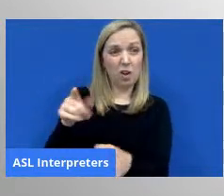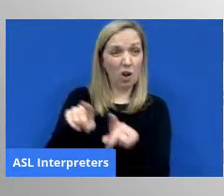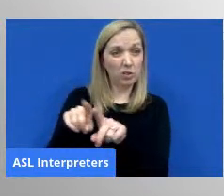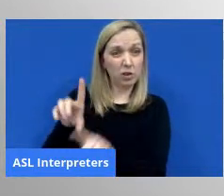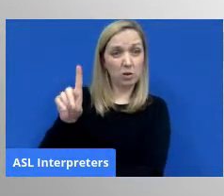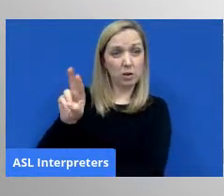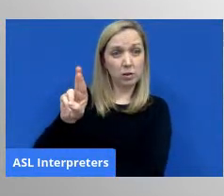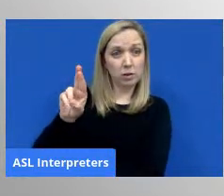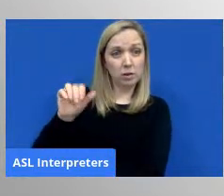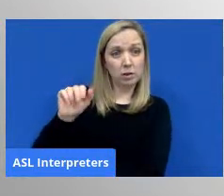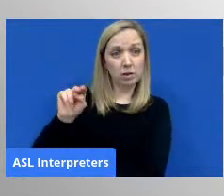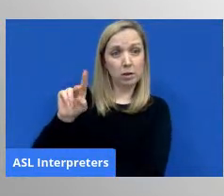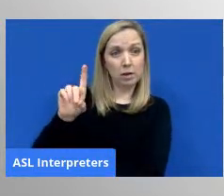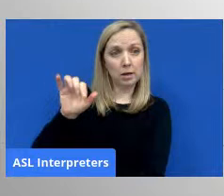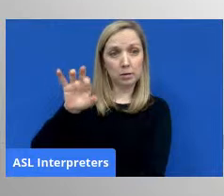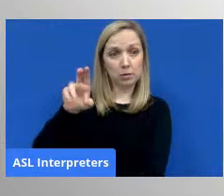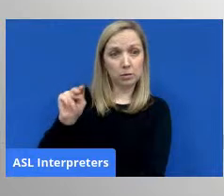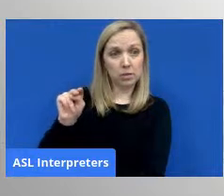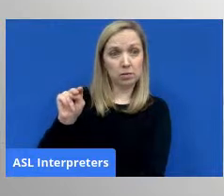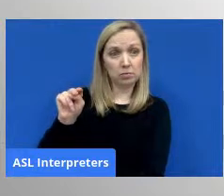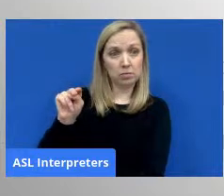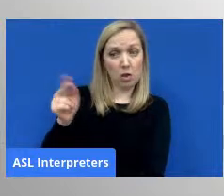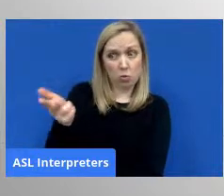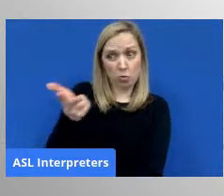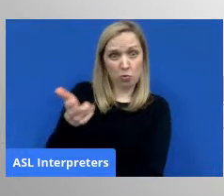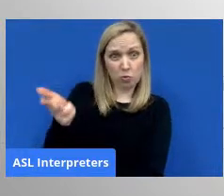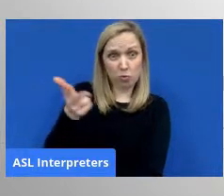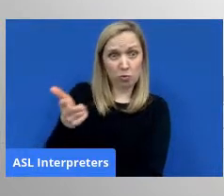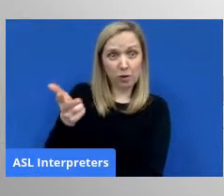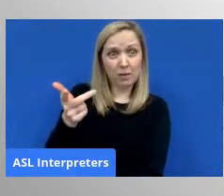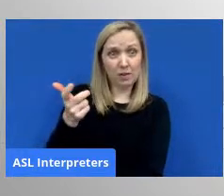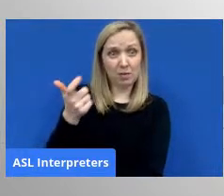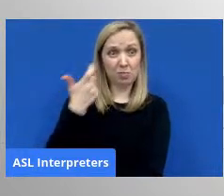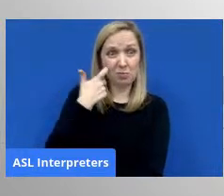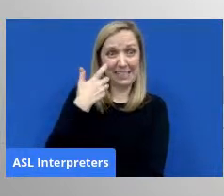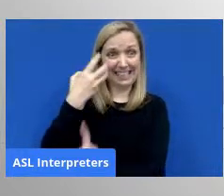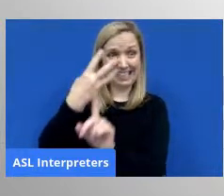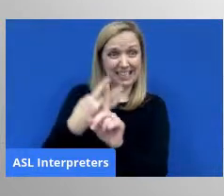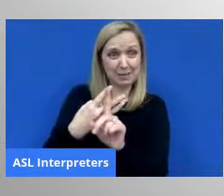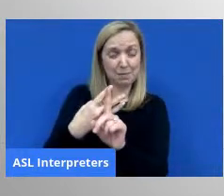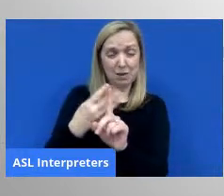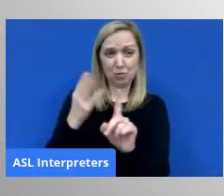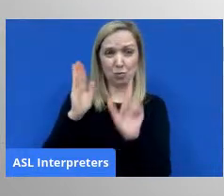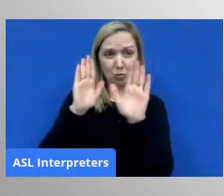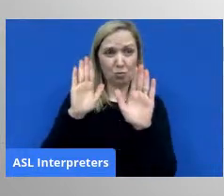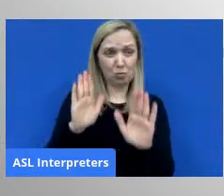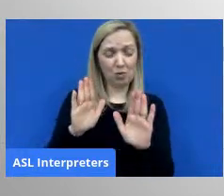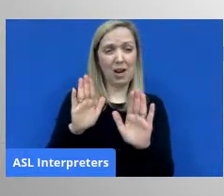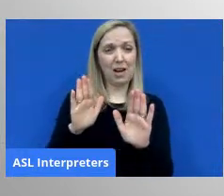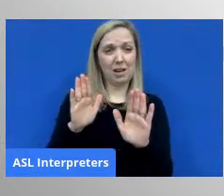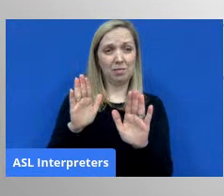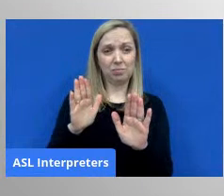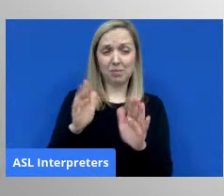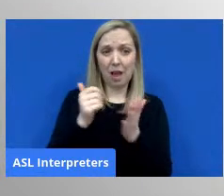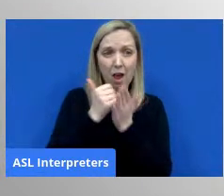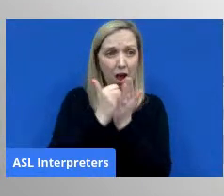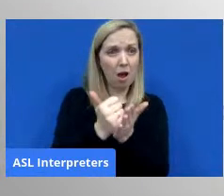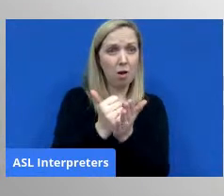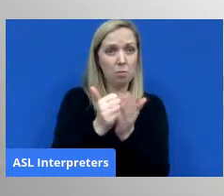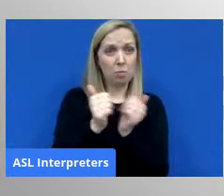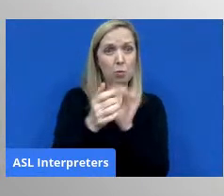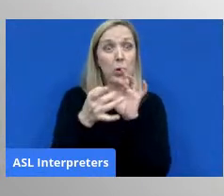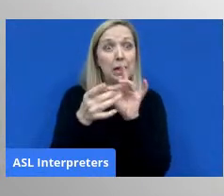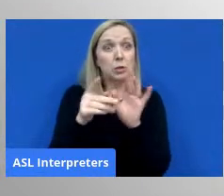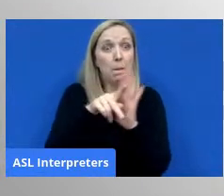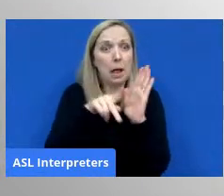also made really great contributions to policy during the past 6 months. And so they've been well trained and